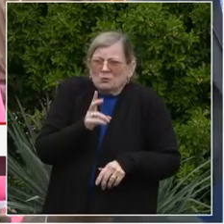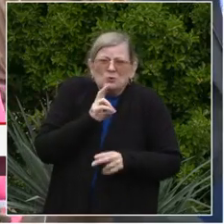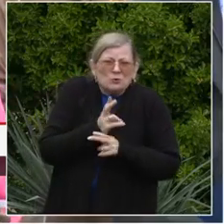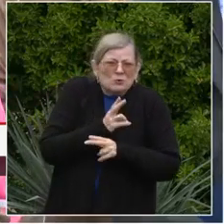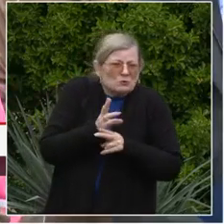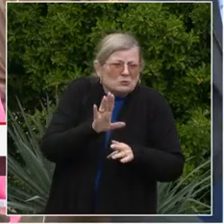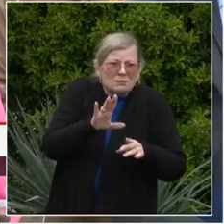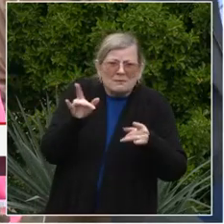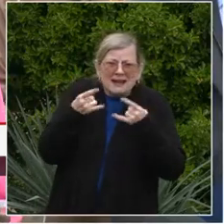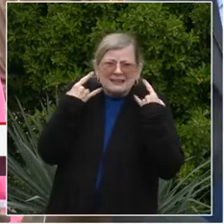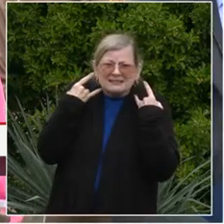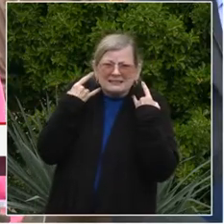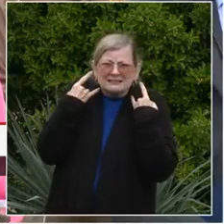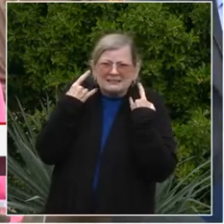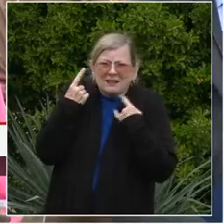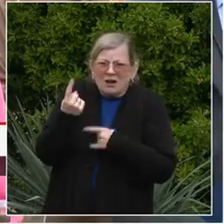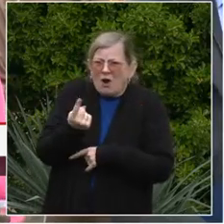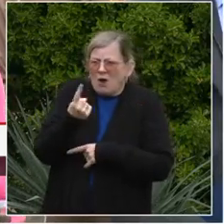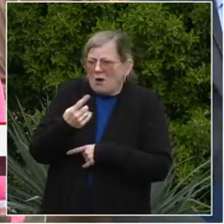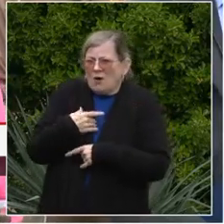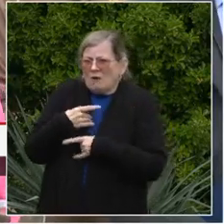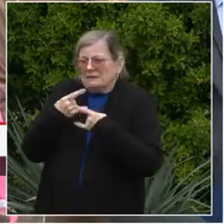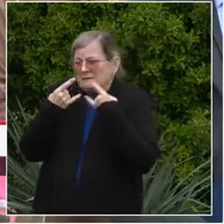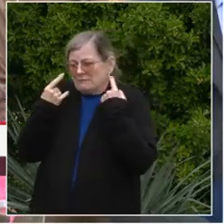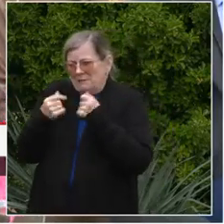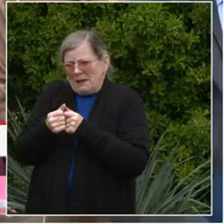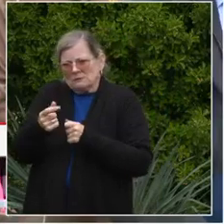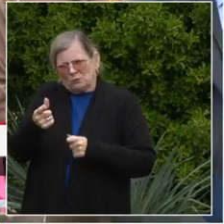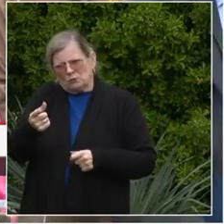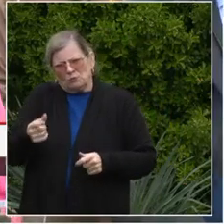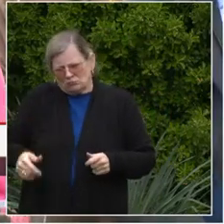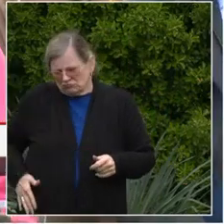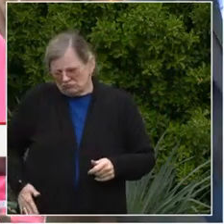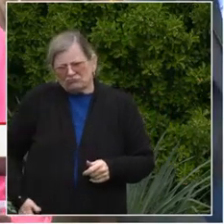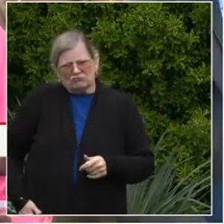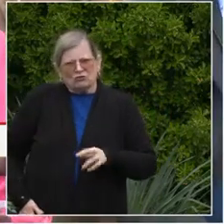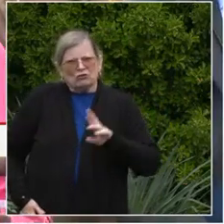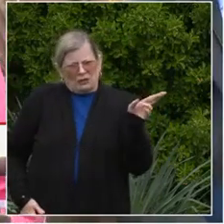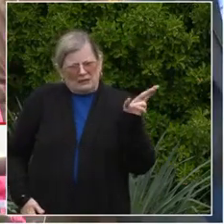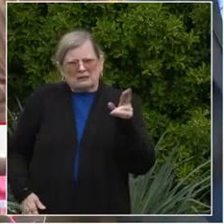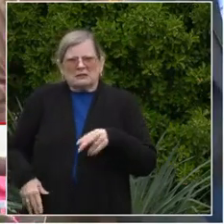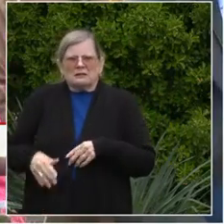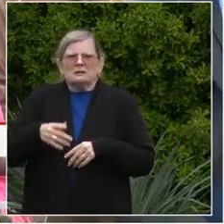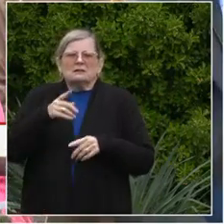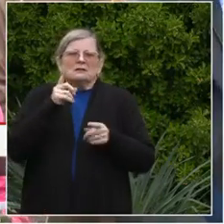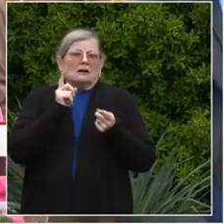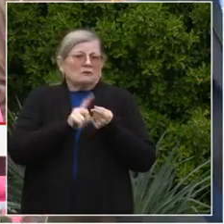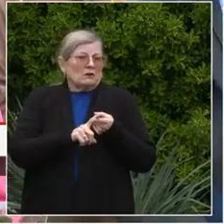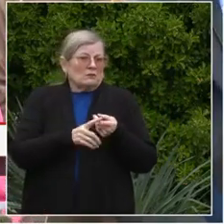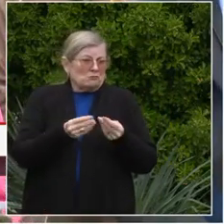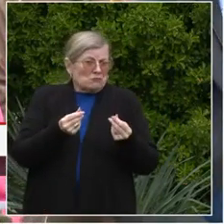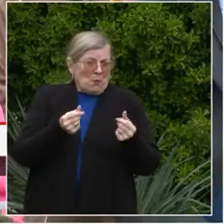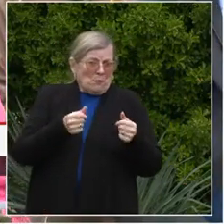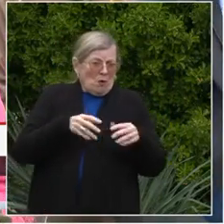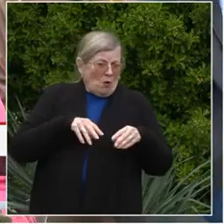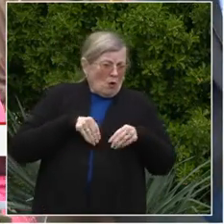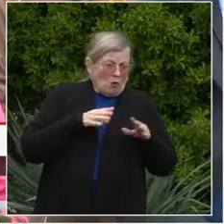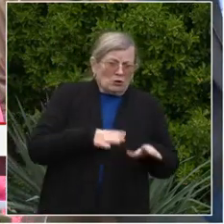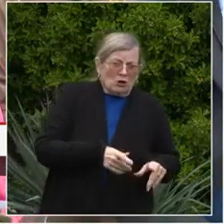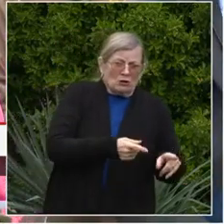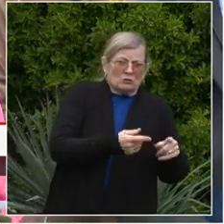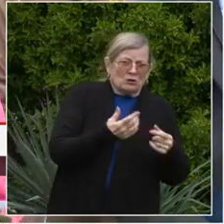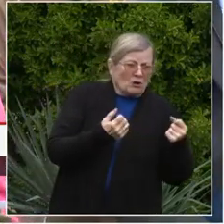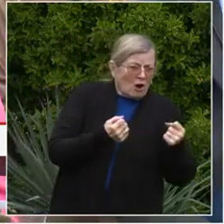have your mask with you, and pay attention to a property owner's or vehicle owners